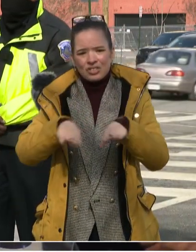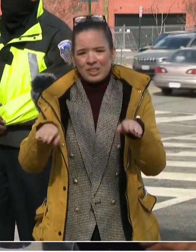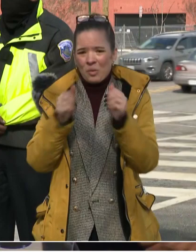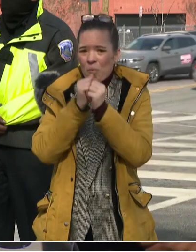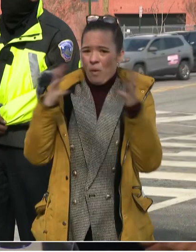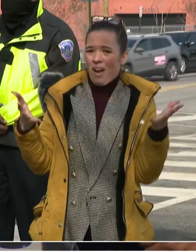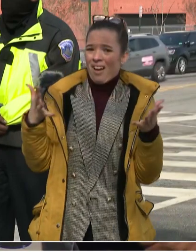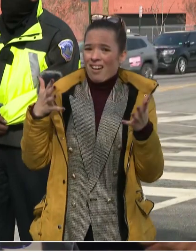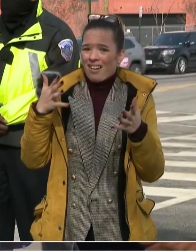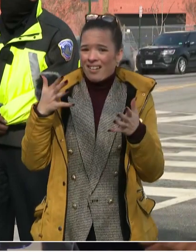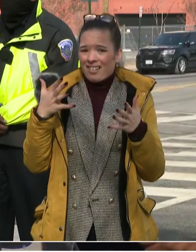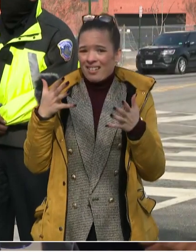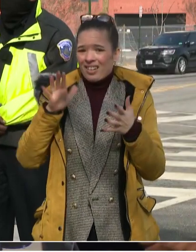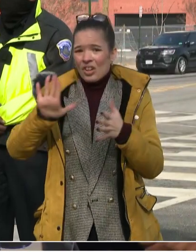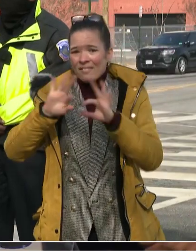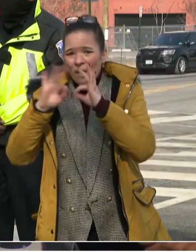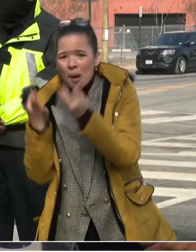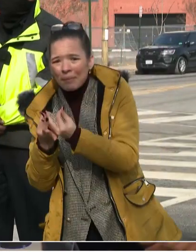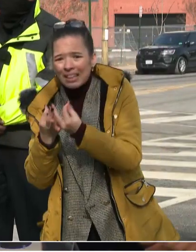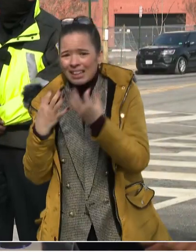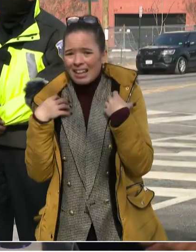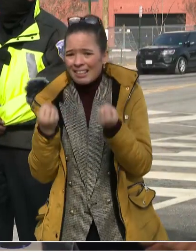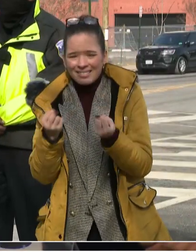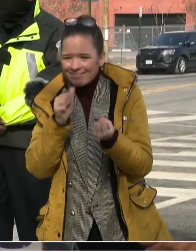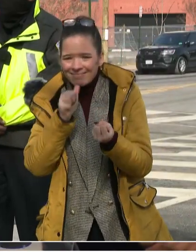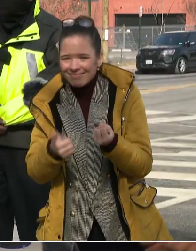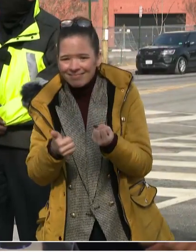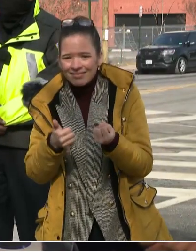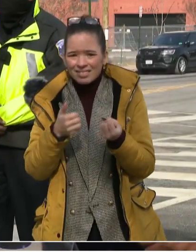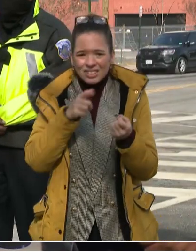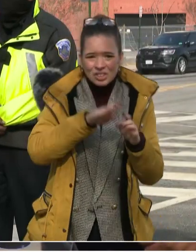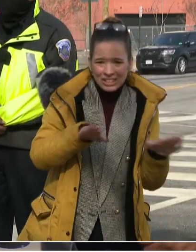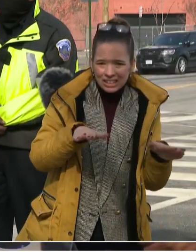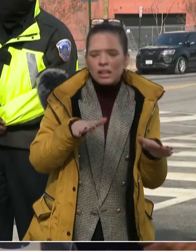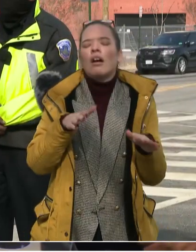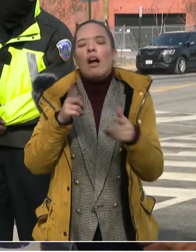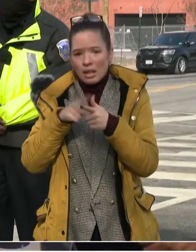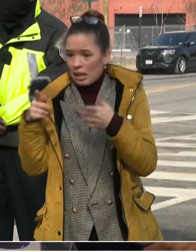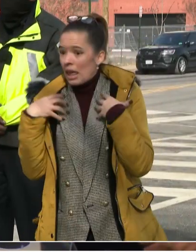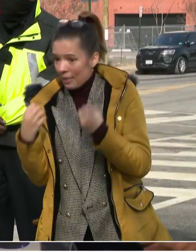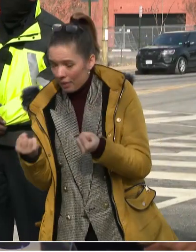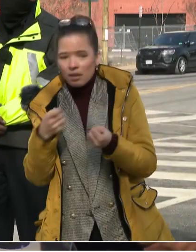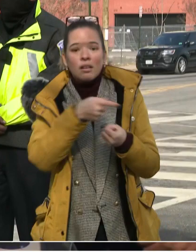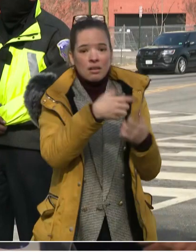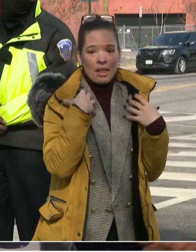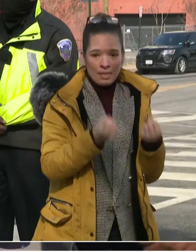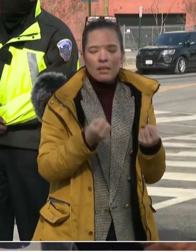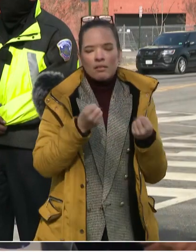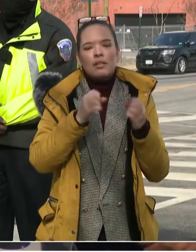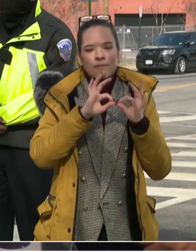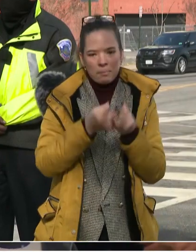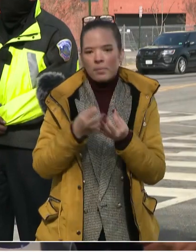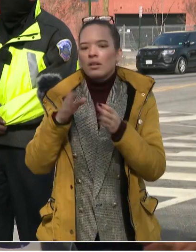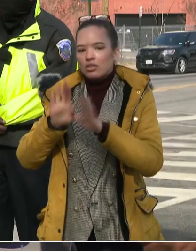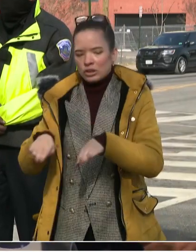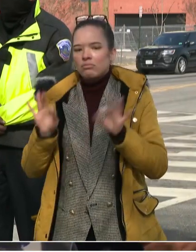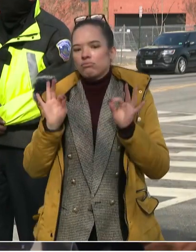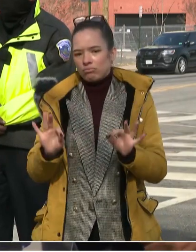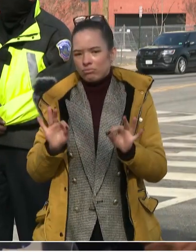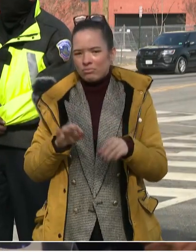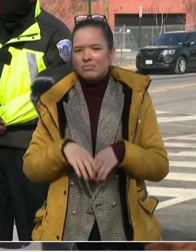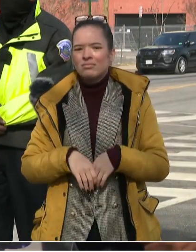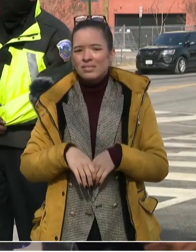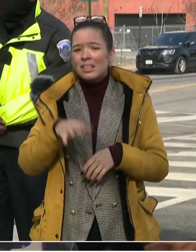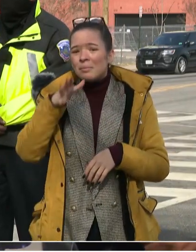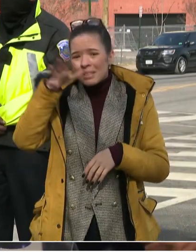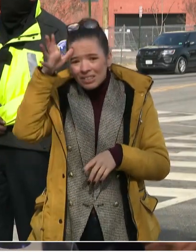their families. And so we're going to be asking that task force to look at the needs of parents, to find out what our mothers need, what their fathers need, what